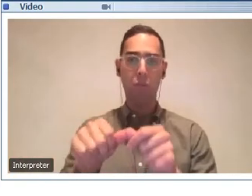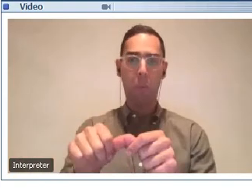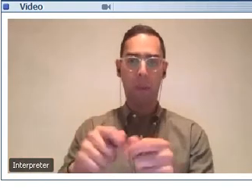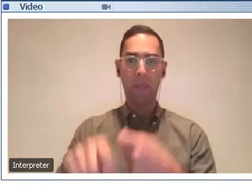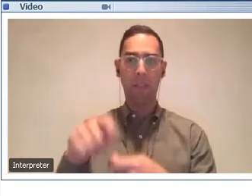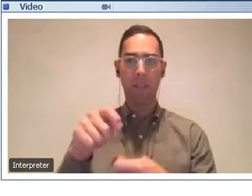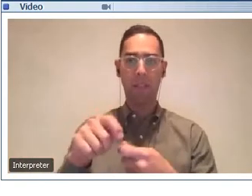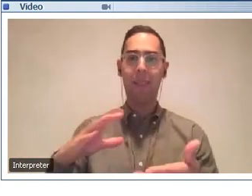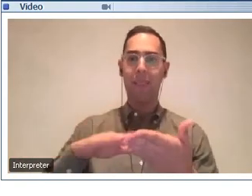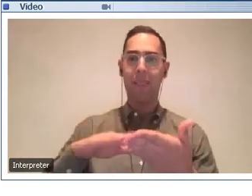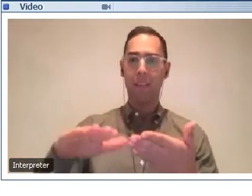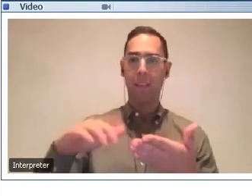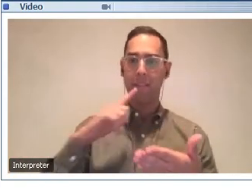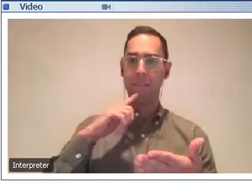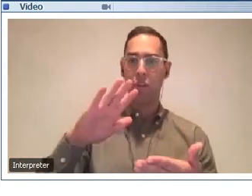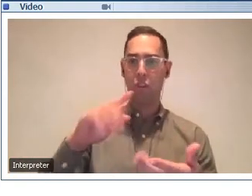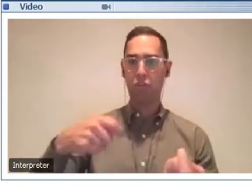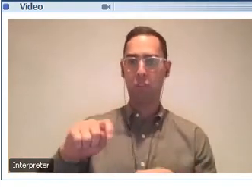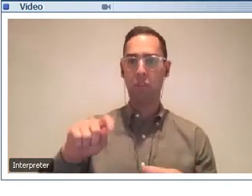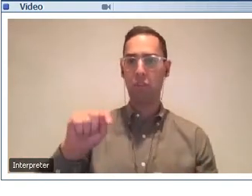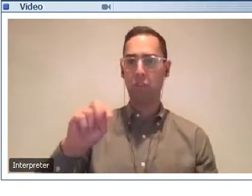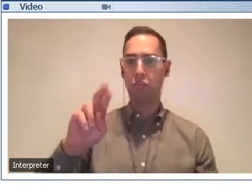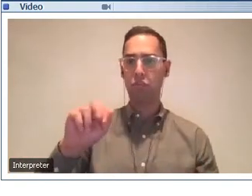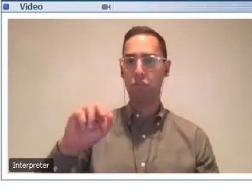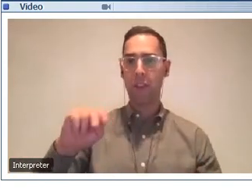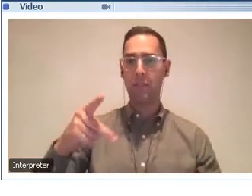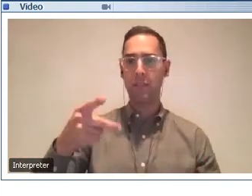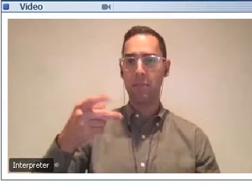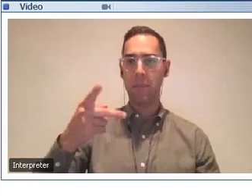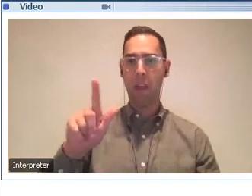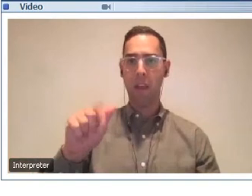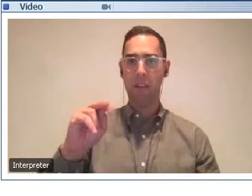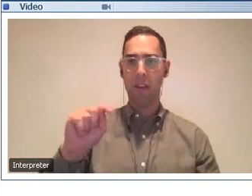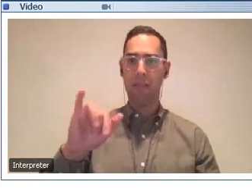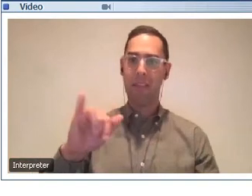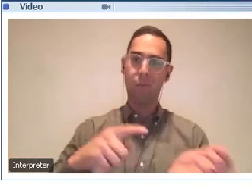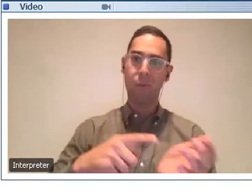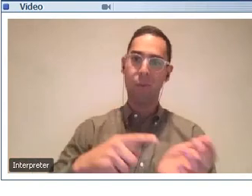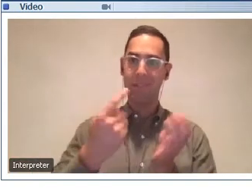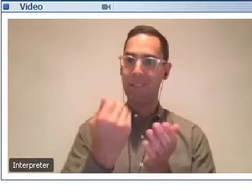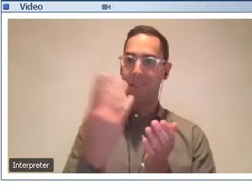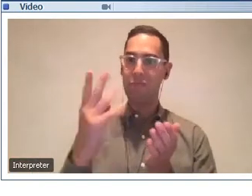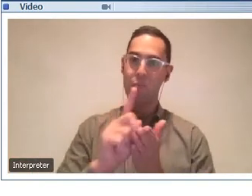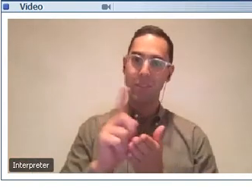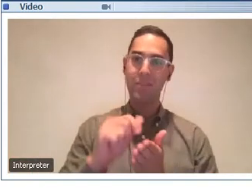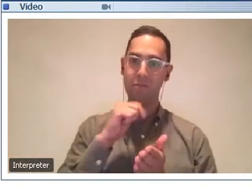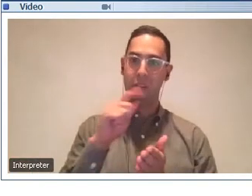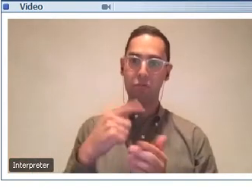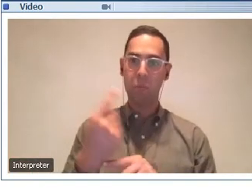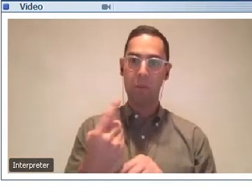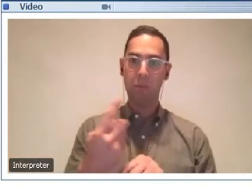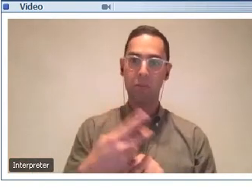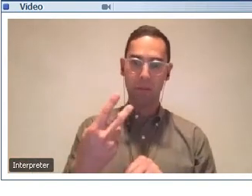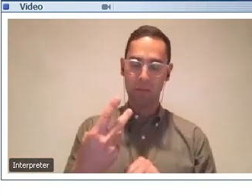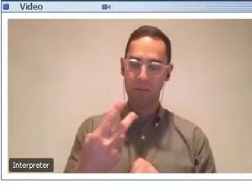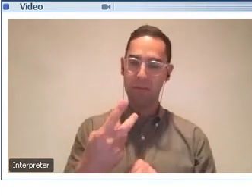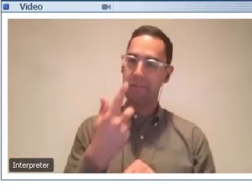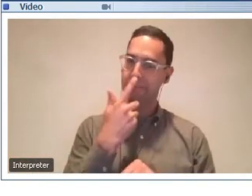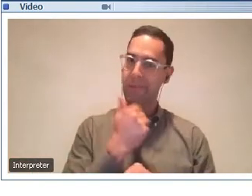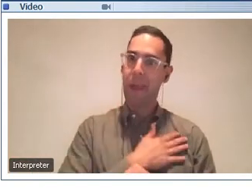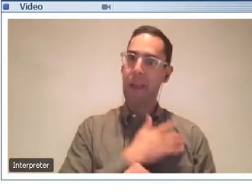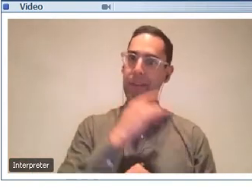took weeks instead of the usual couple of days because, of course, this is my kid. And her dad took intermittent leave